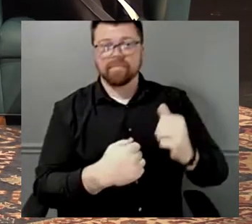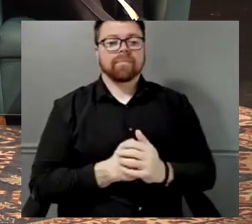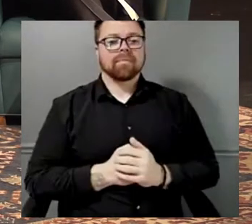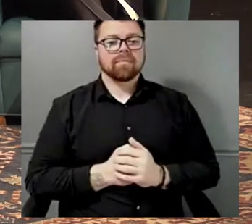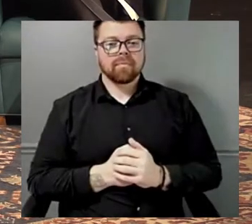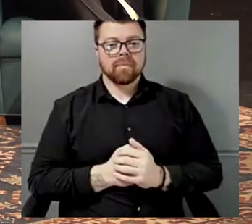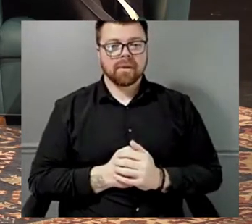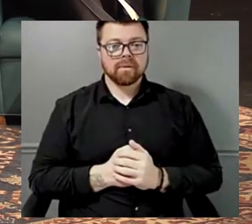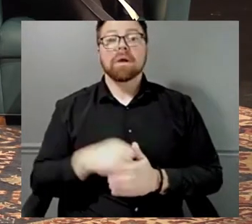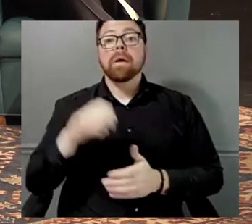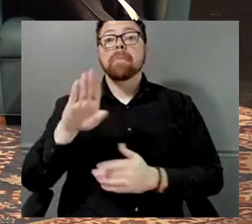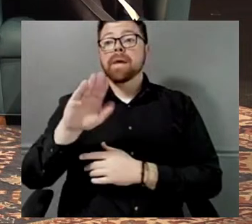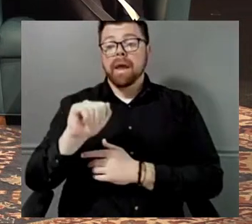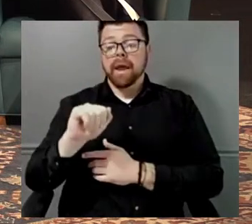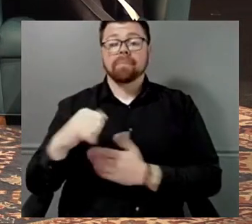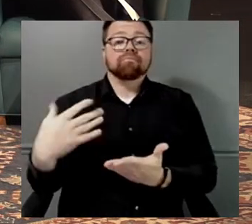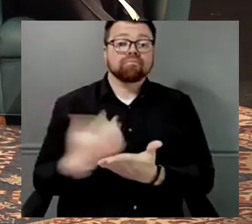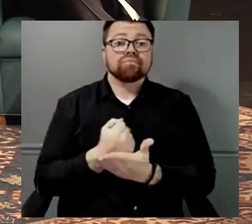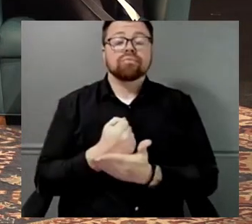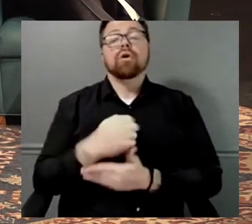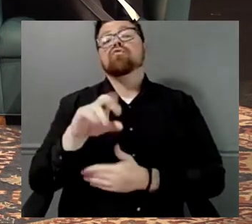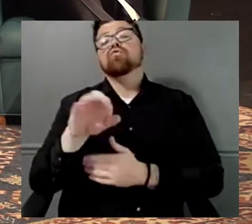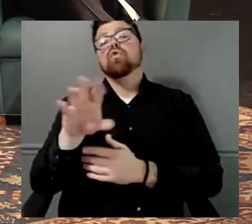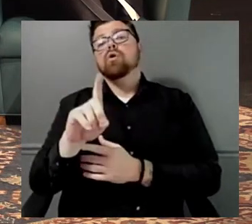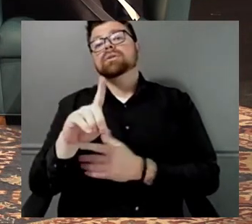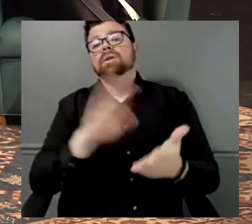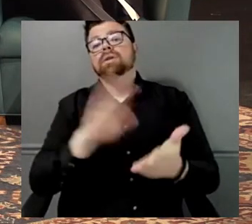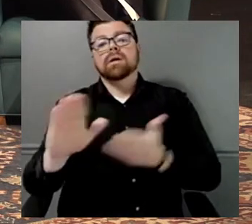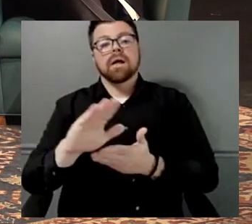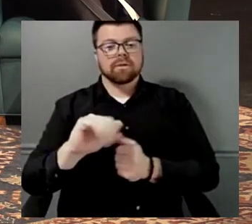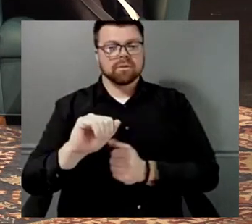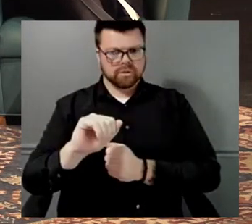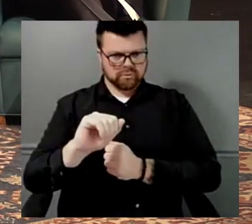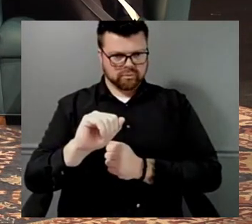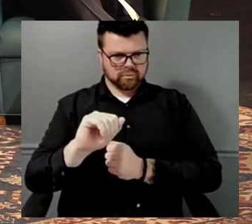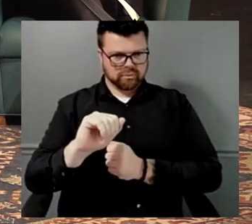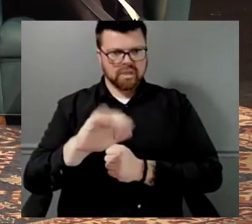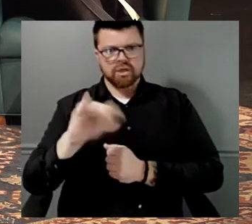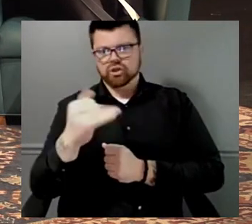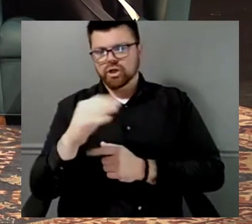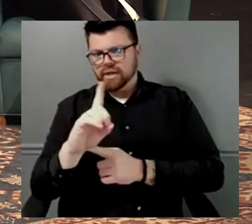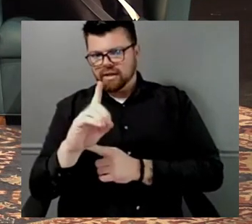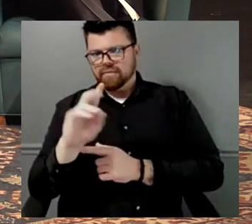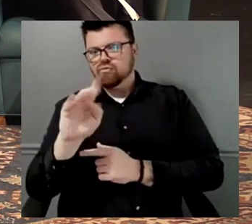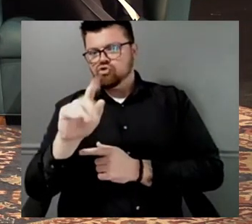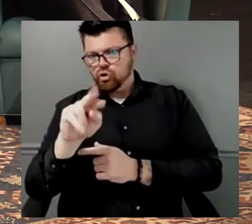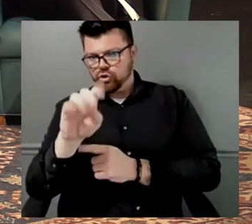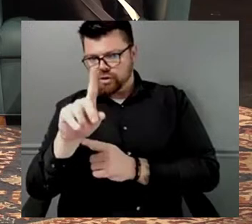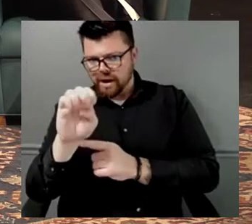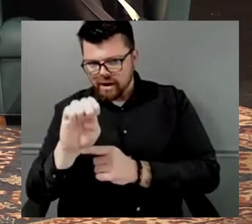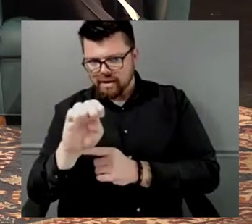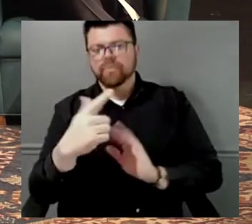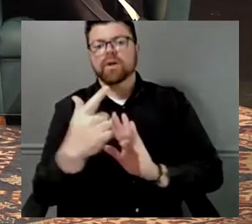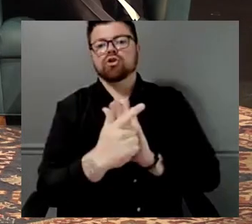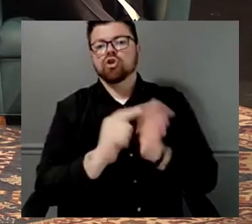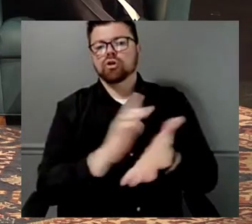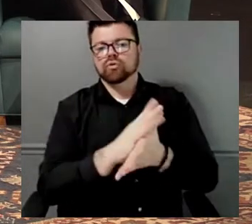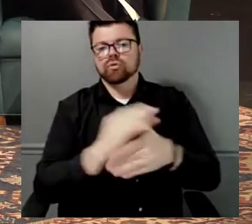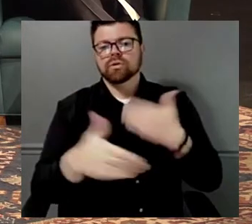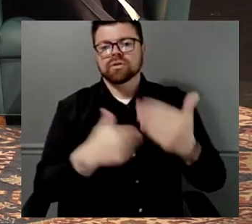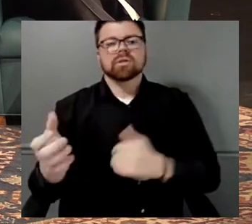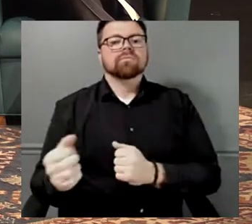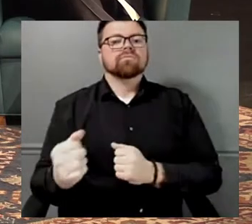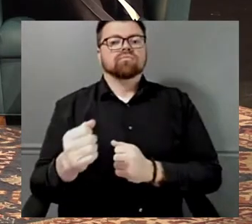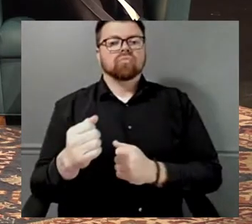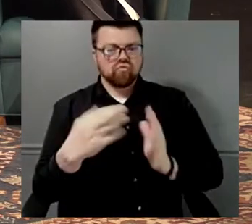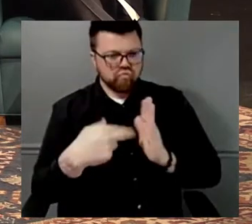a BA from Rhodes College and a JD from Notre Dame Law School. She served as a law clerk for Judge Lawrence Silberman of the U.S. Court of Appeals for